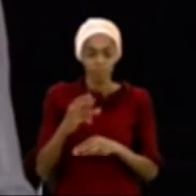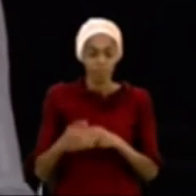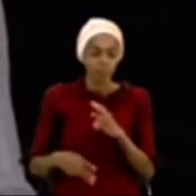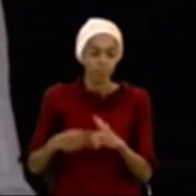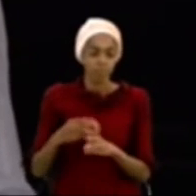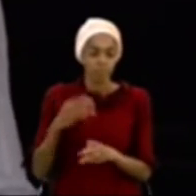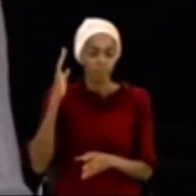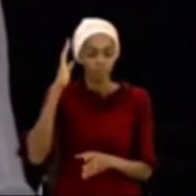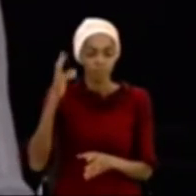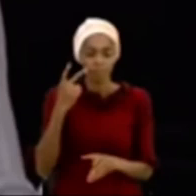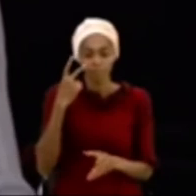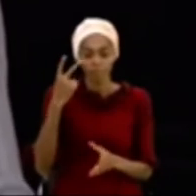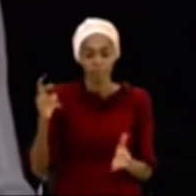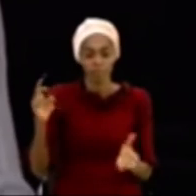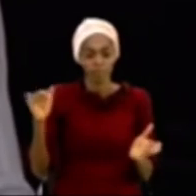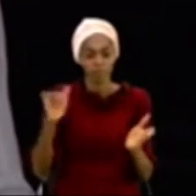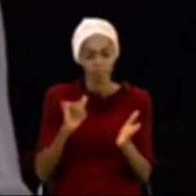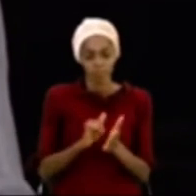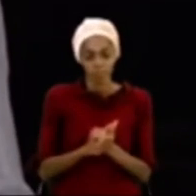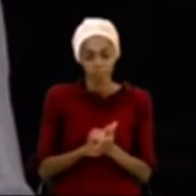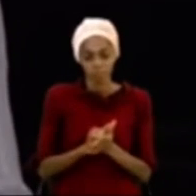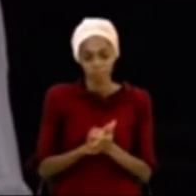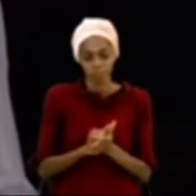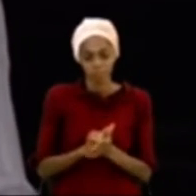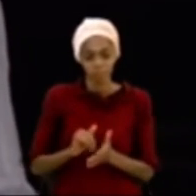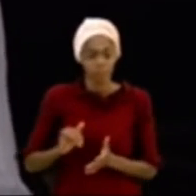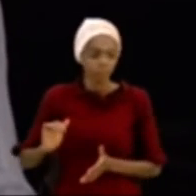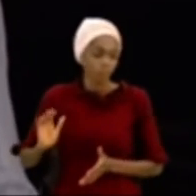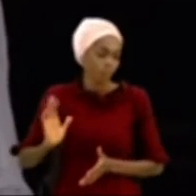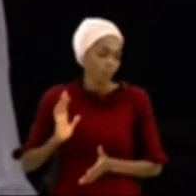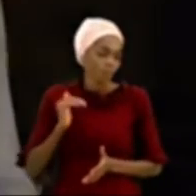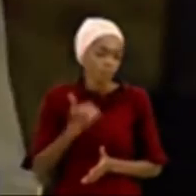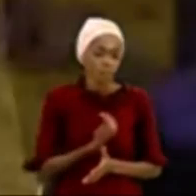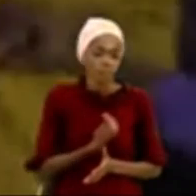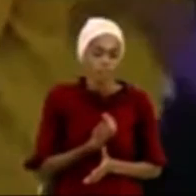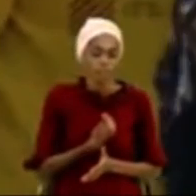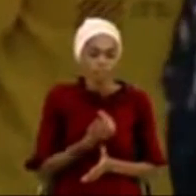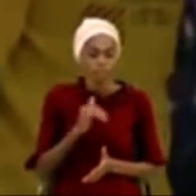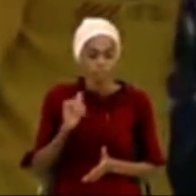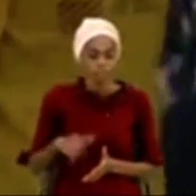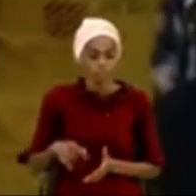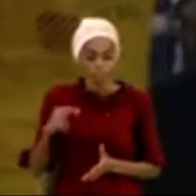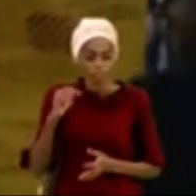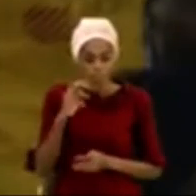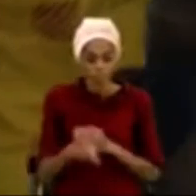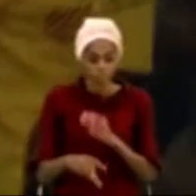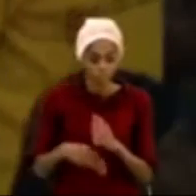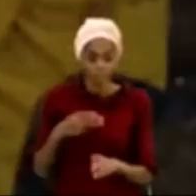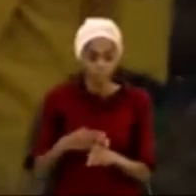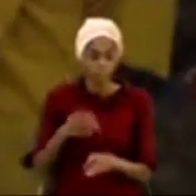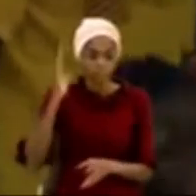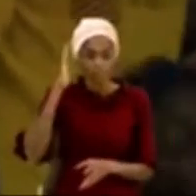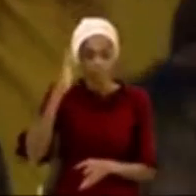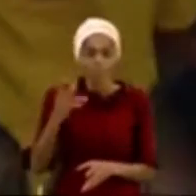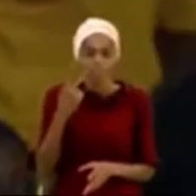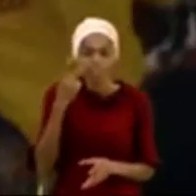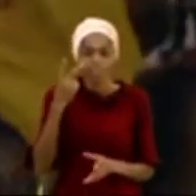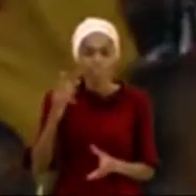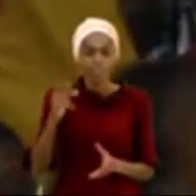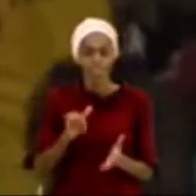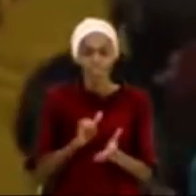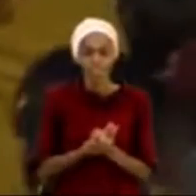that. Yes, the world will see that. Our God